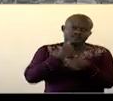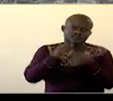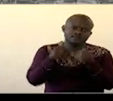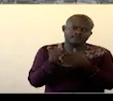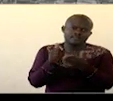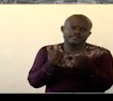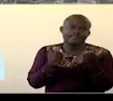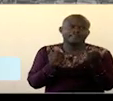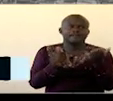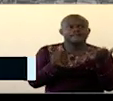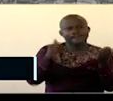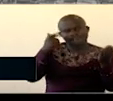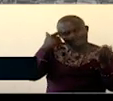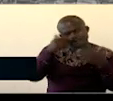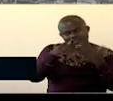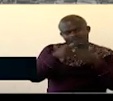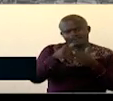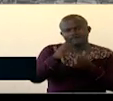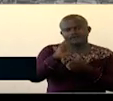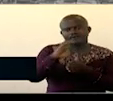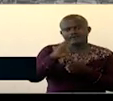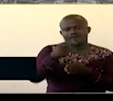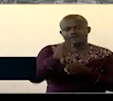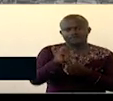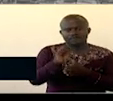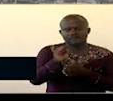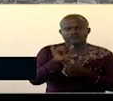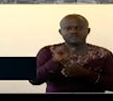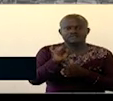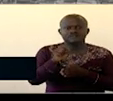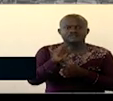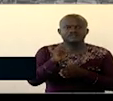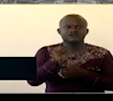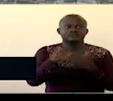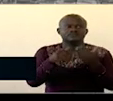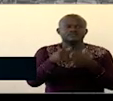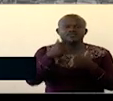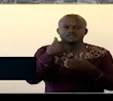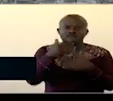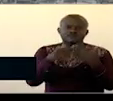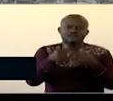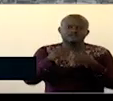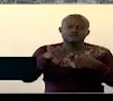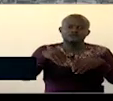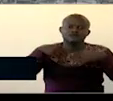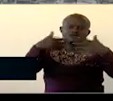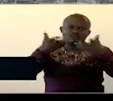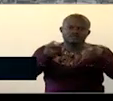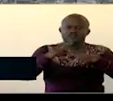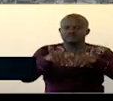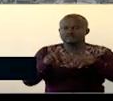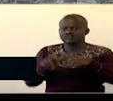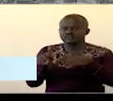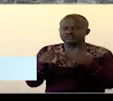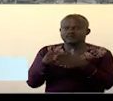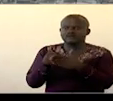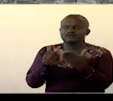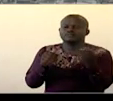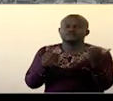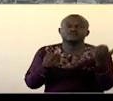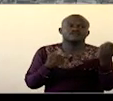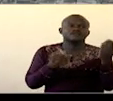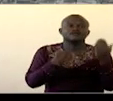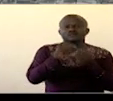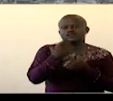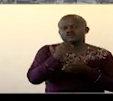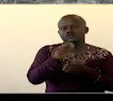organisms. So ecosystem is important because it provides different